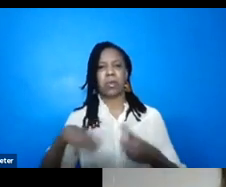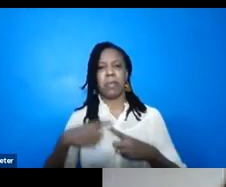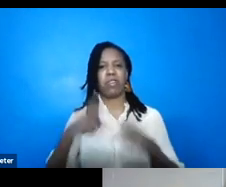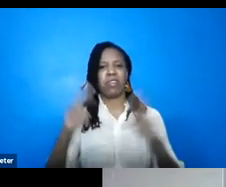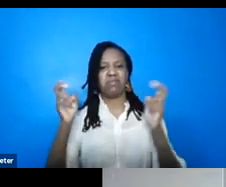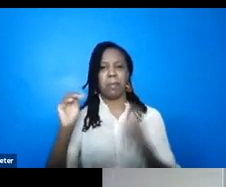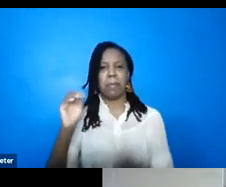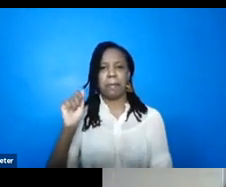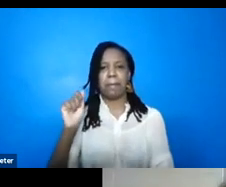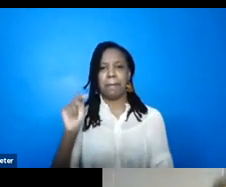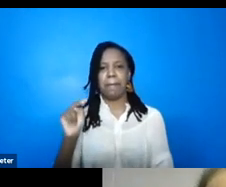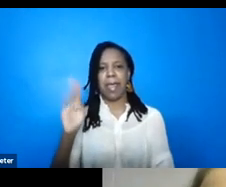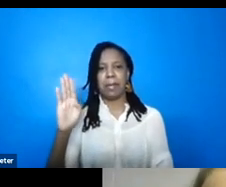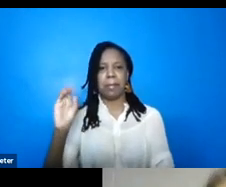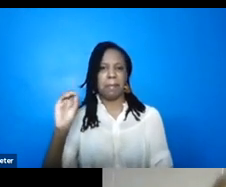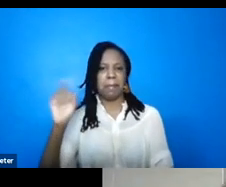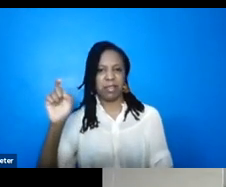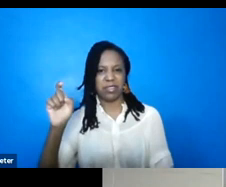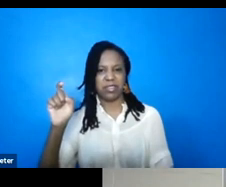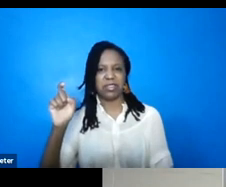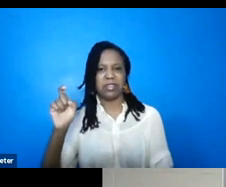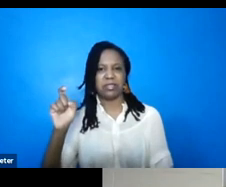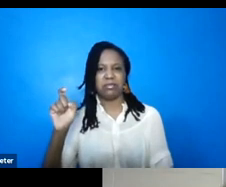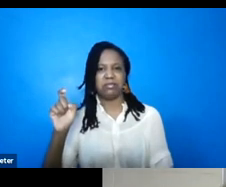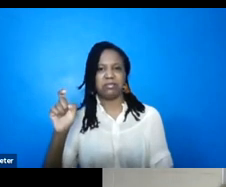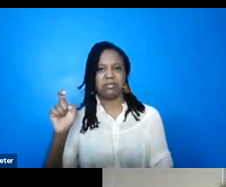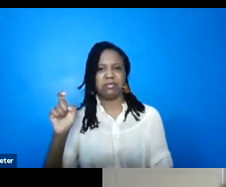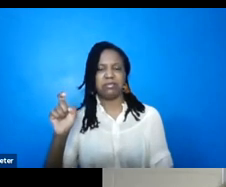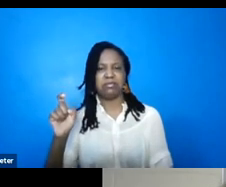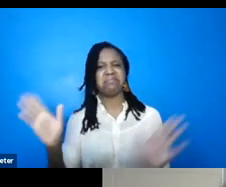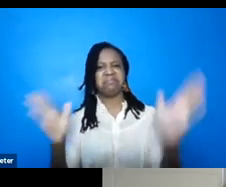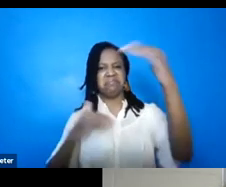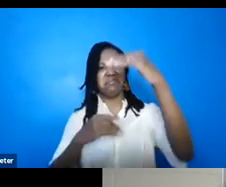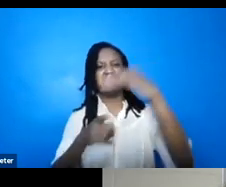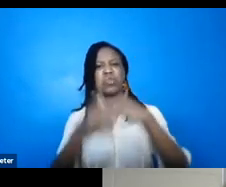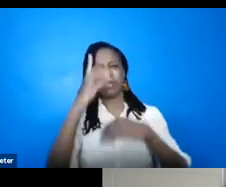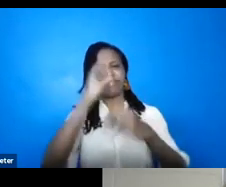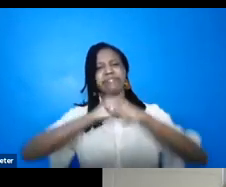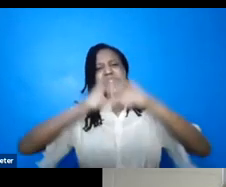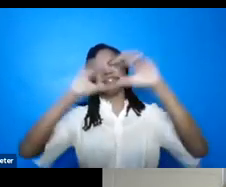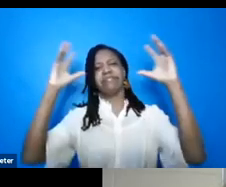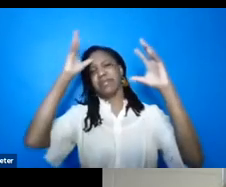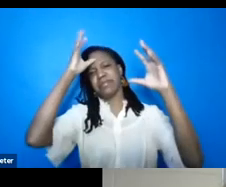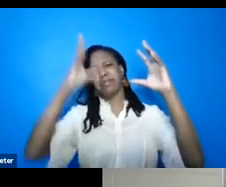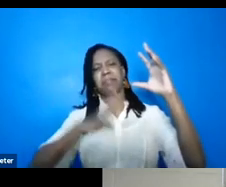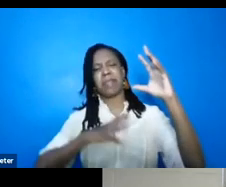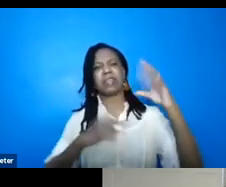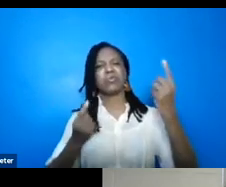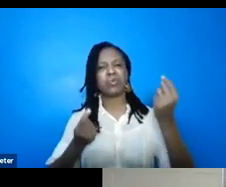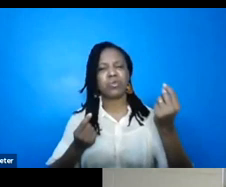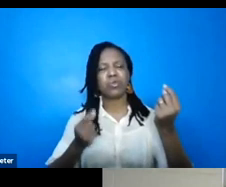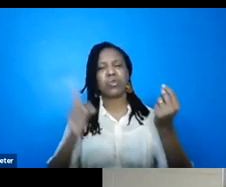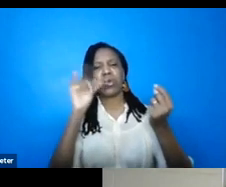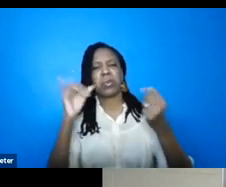have and what have you been taught about manhood, and what do you have in your box? And all of the individuals in these classes were talking about